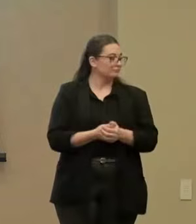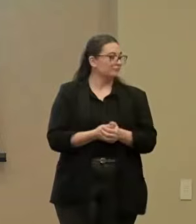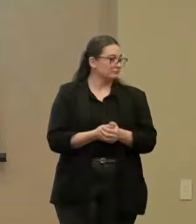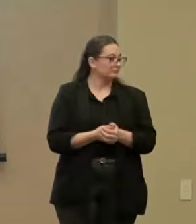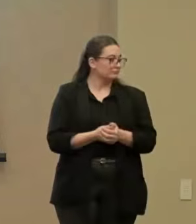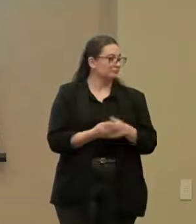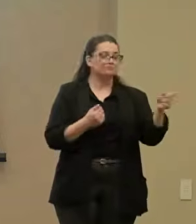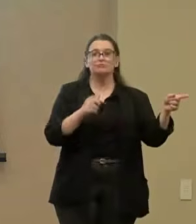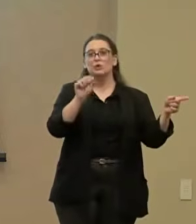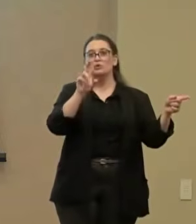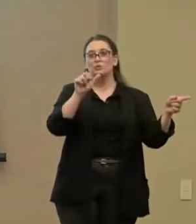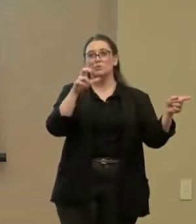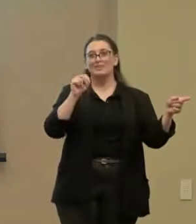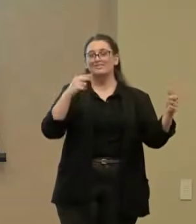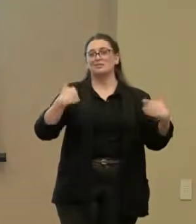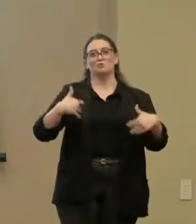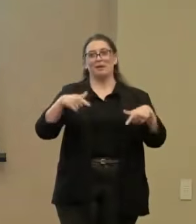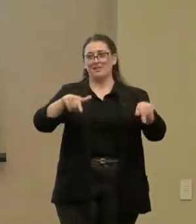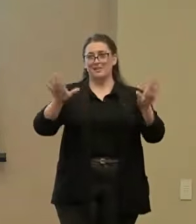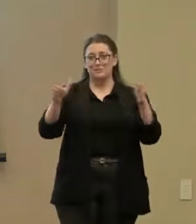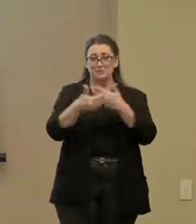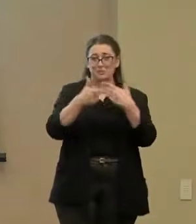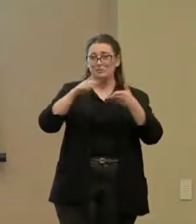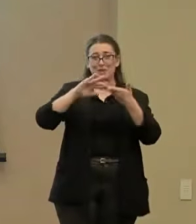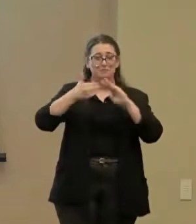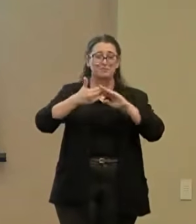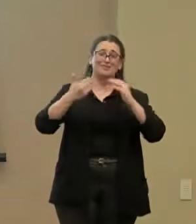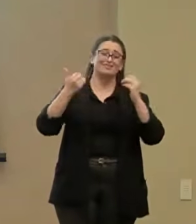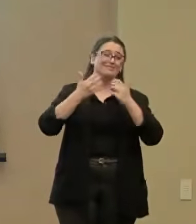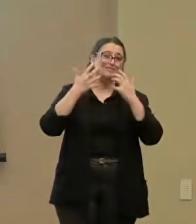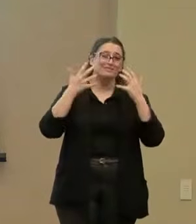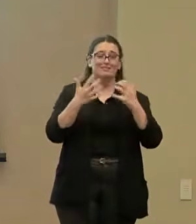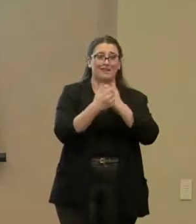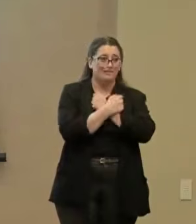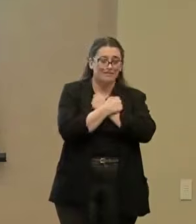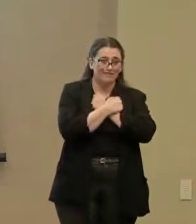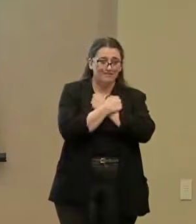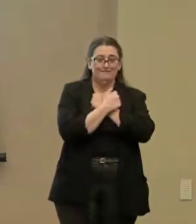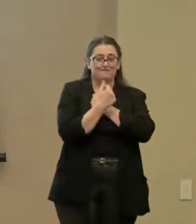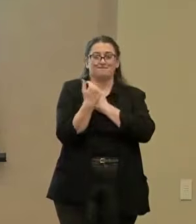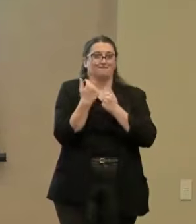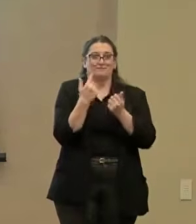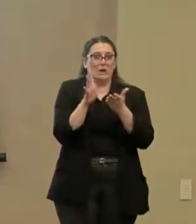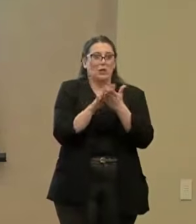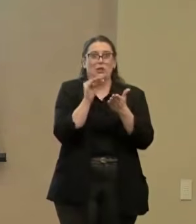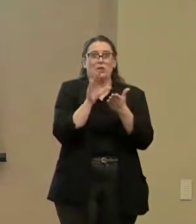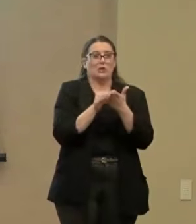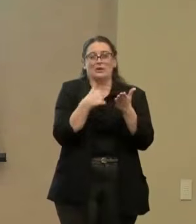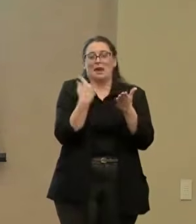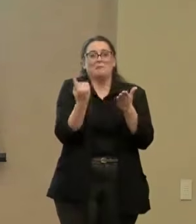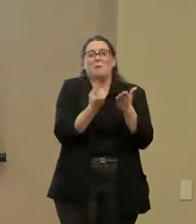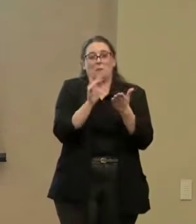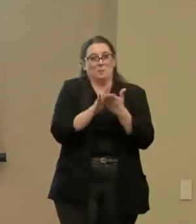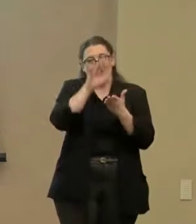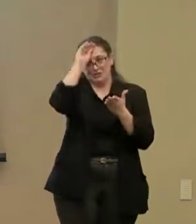There's a lot of love in this room and in this community. I'm always learning something. And we